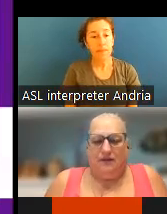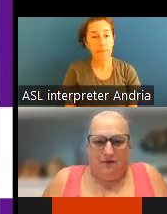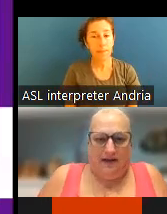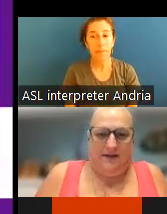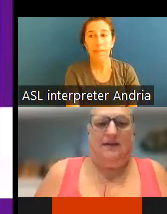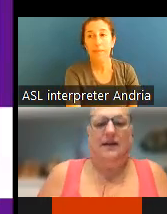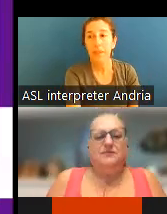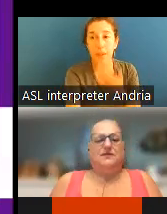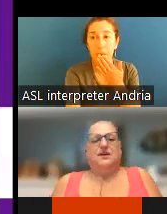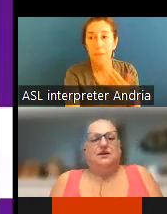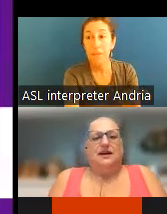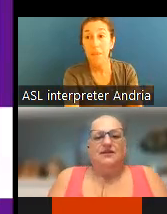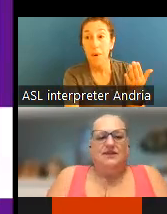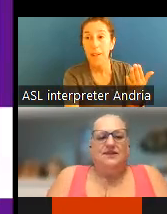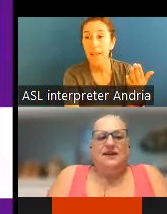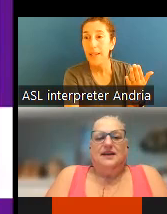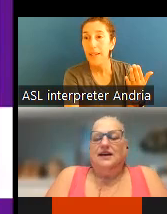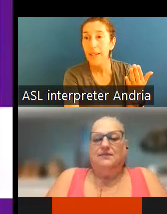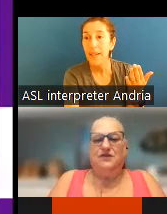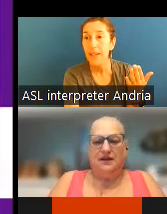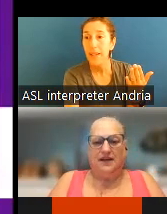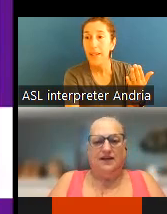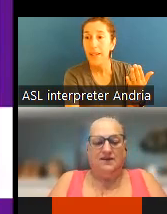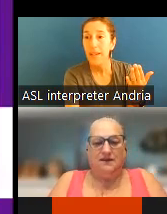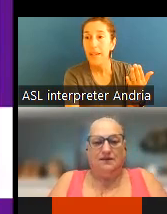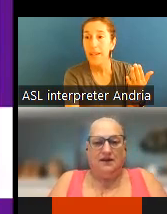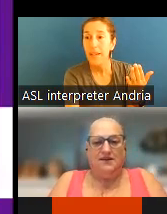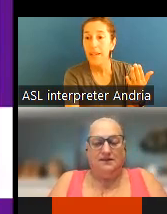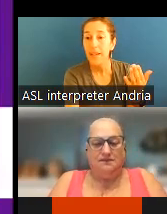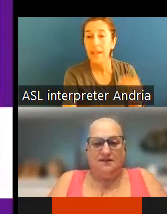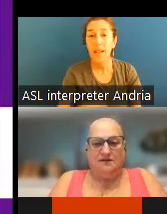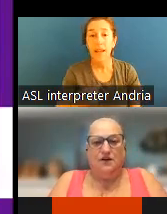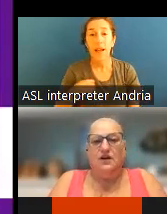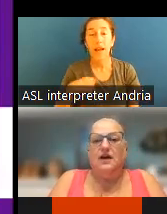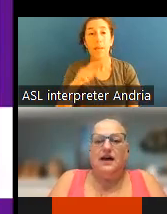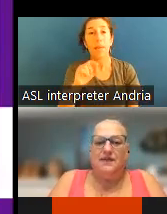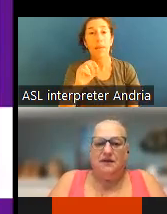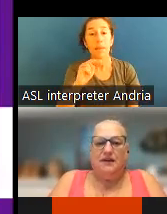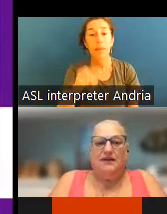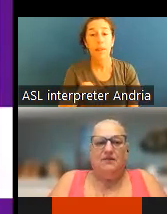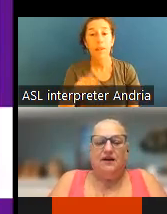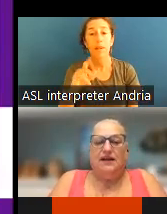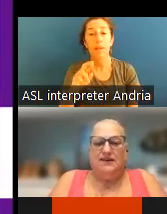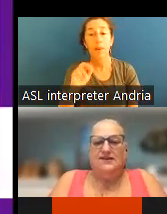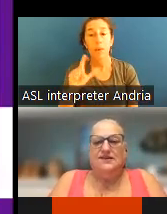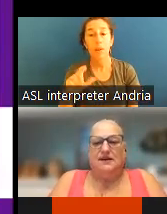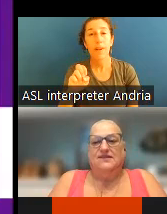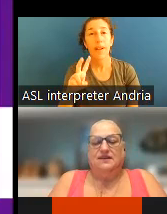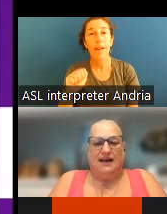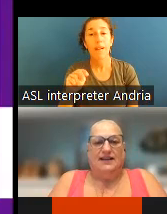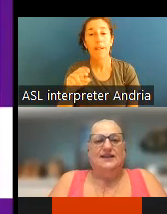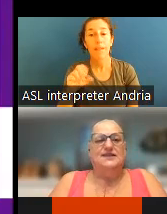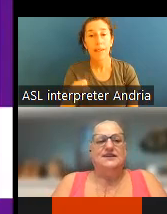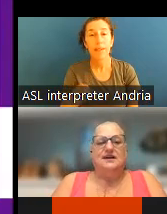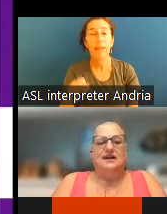Good morning, everyone. I'm Toni Coral Evans, and I am the Training and Special Projects Administrator at the Maryland Network Against